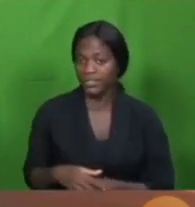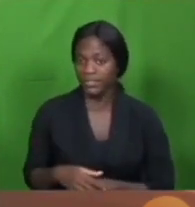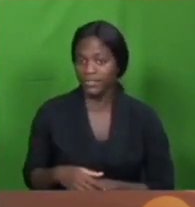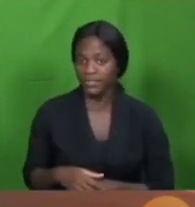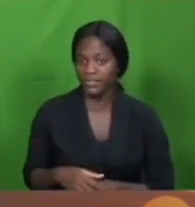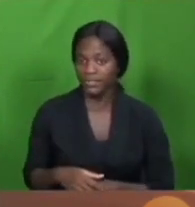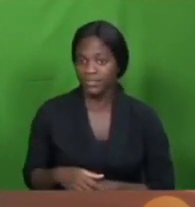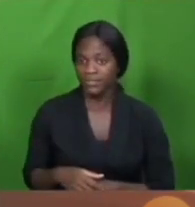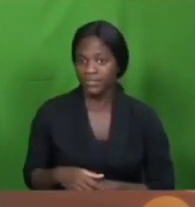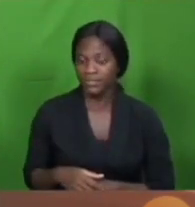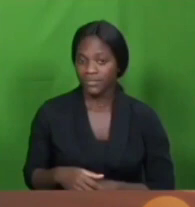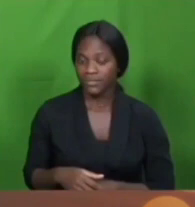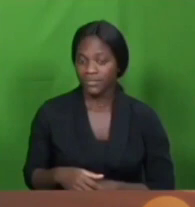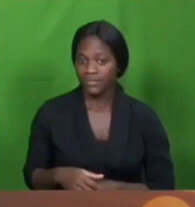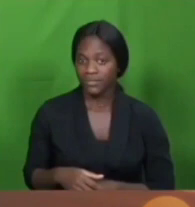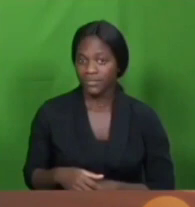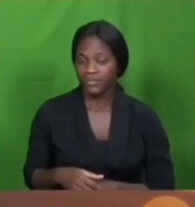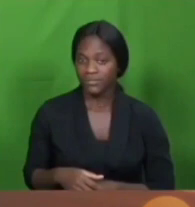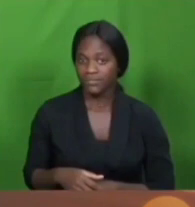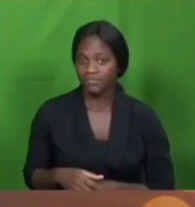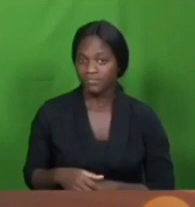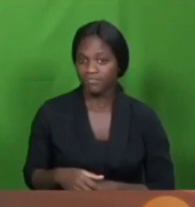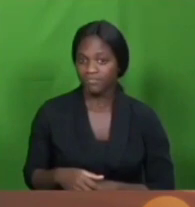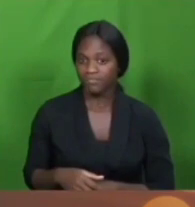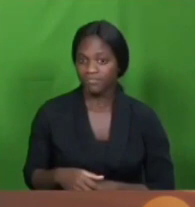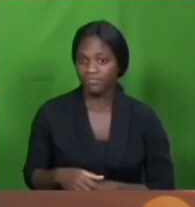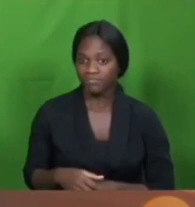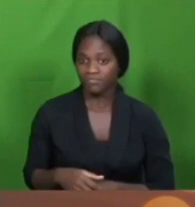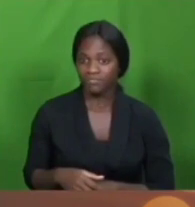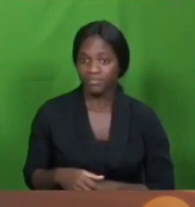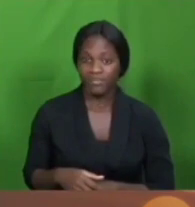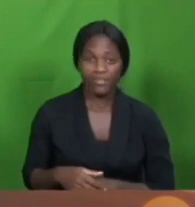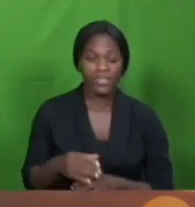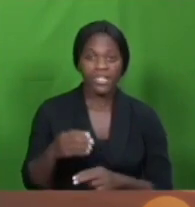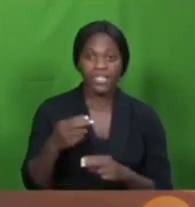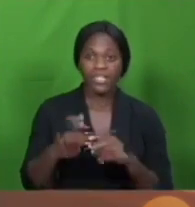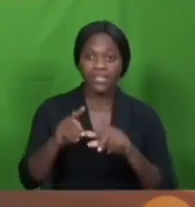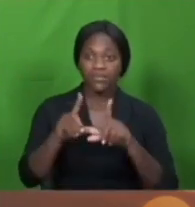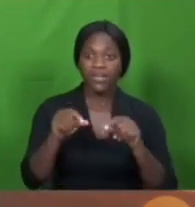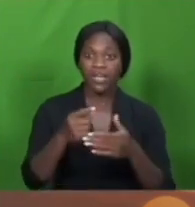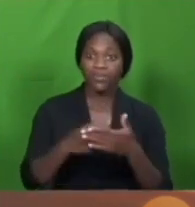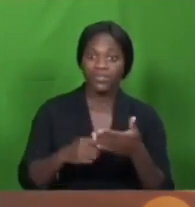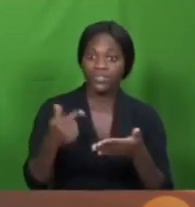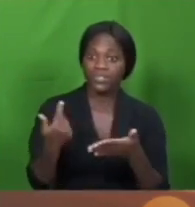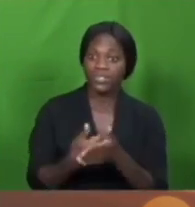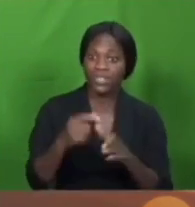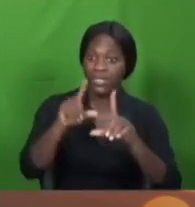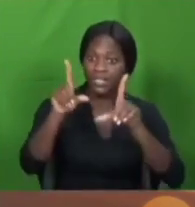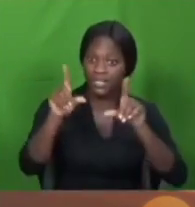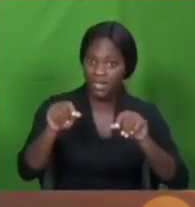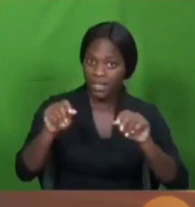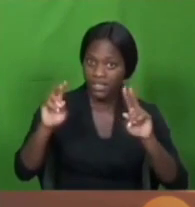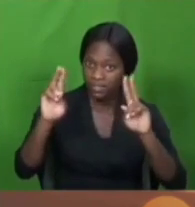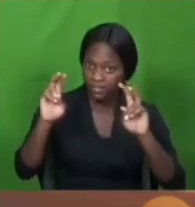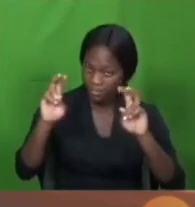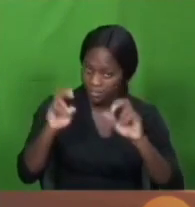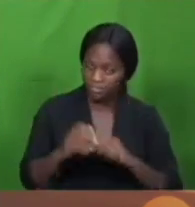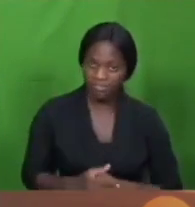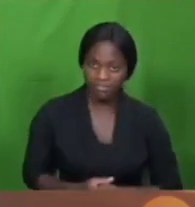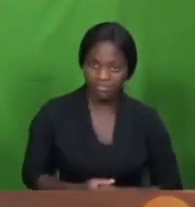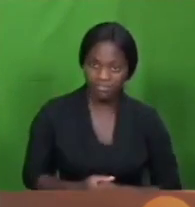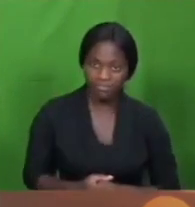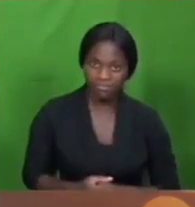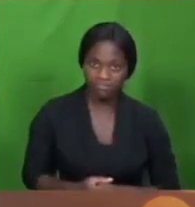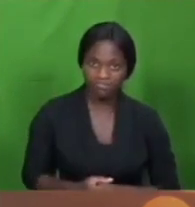That is to be known as Ghana card. Ghana card in brackets. So if it is